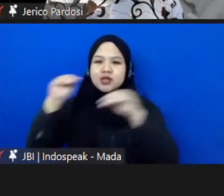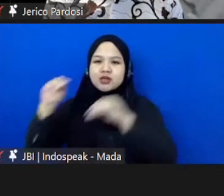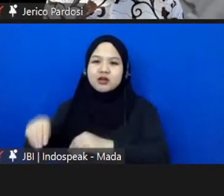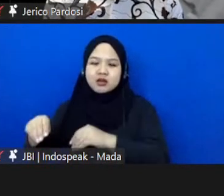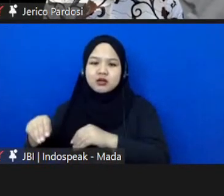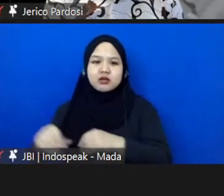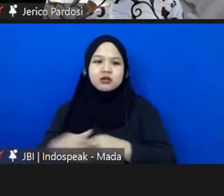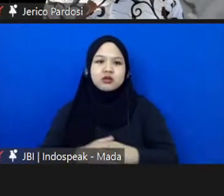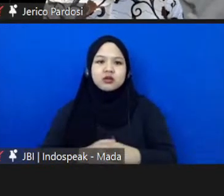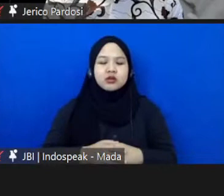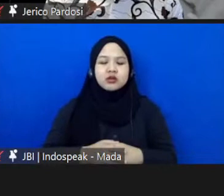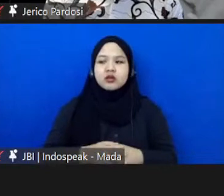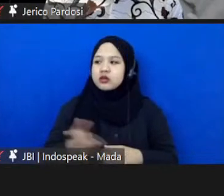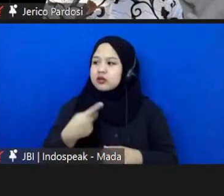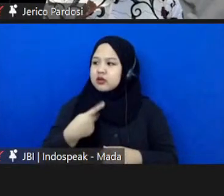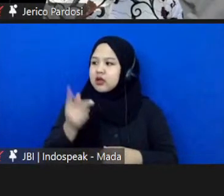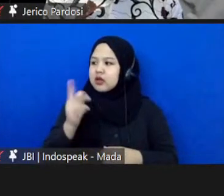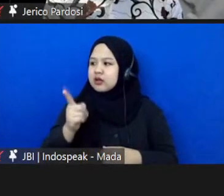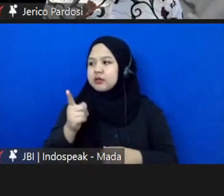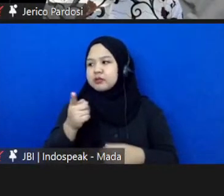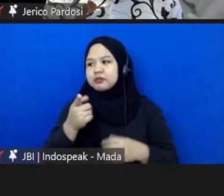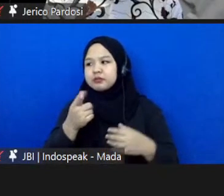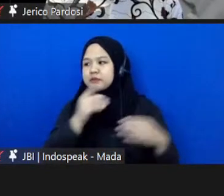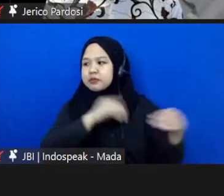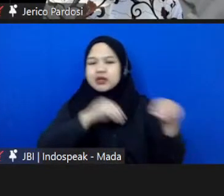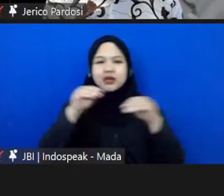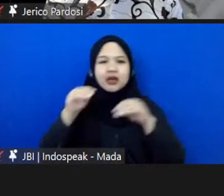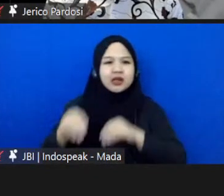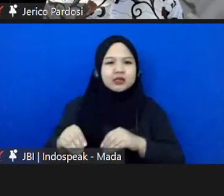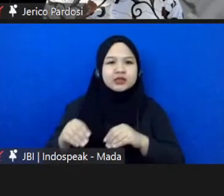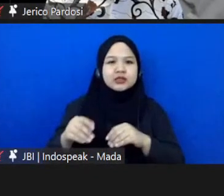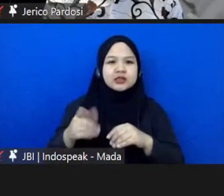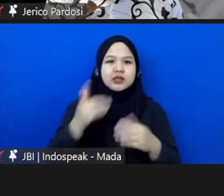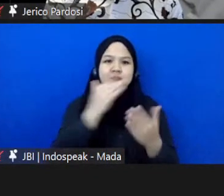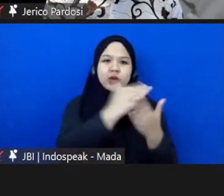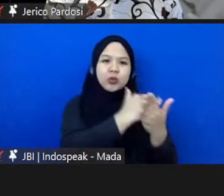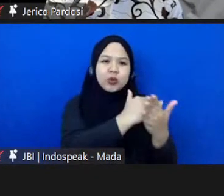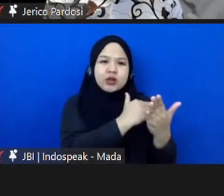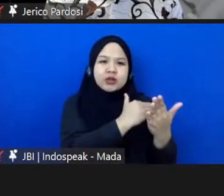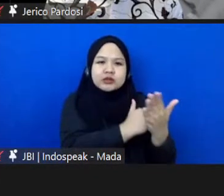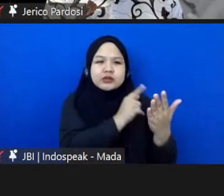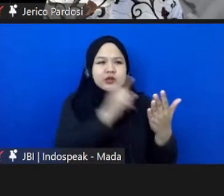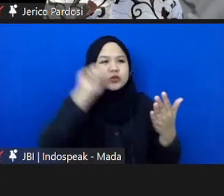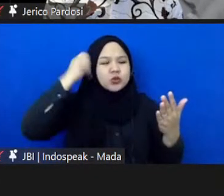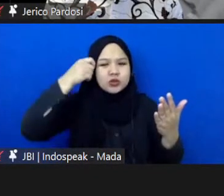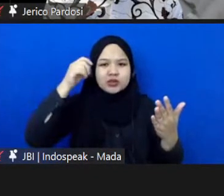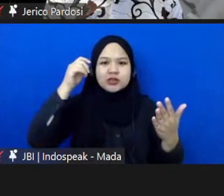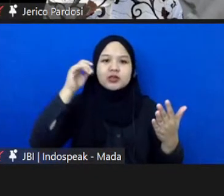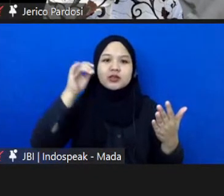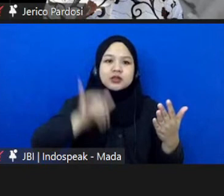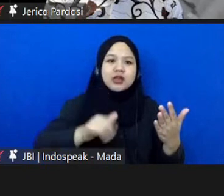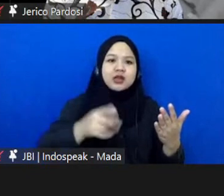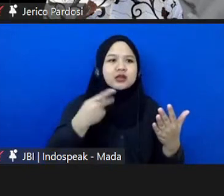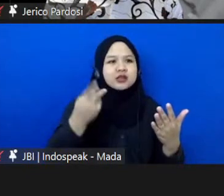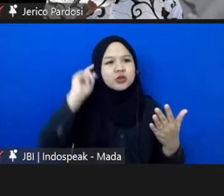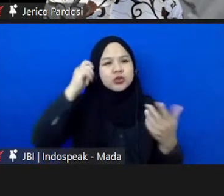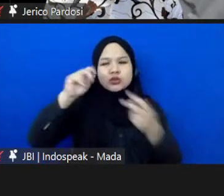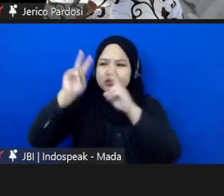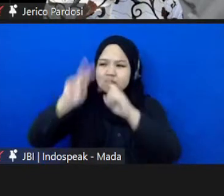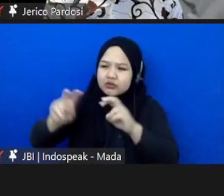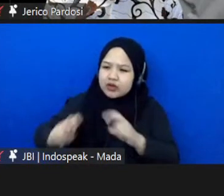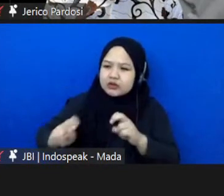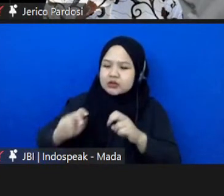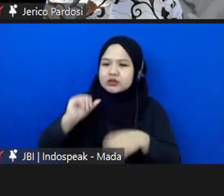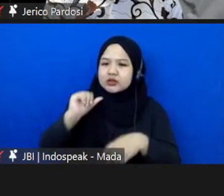difficulties with long migration or many other areas is that regulation is hard because it's hard to identify